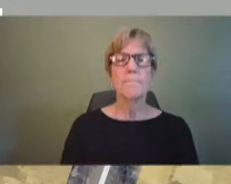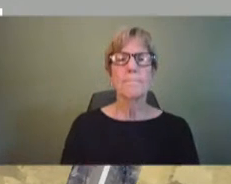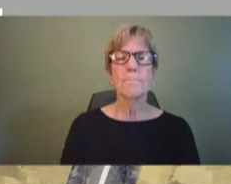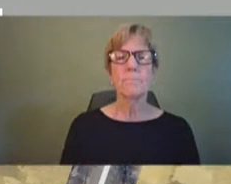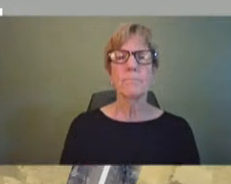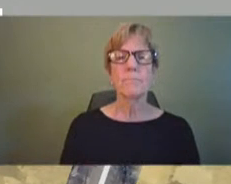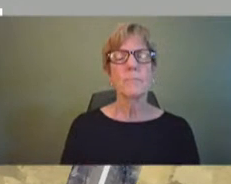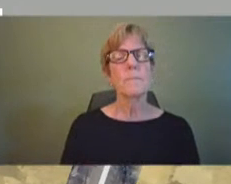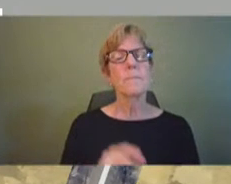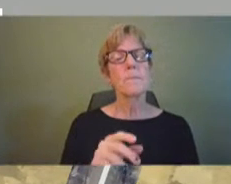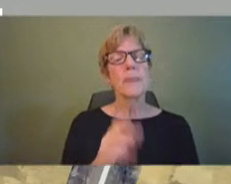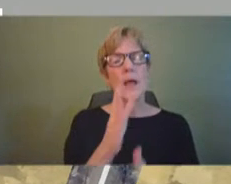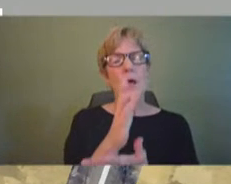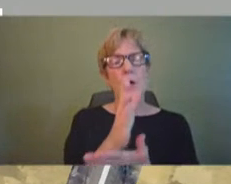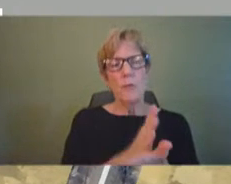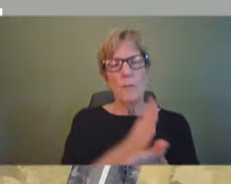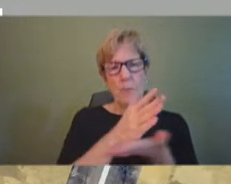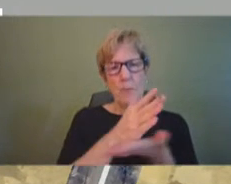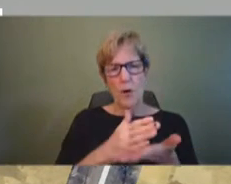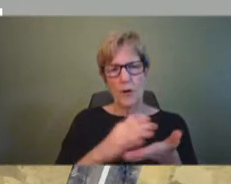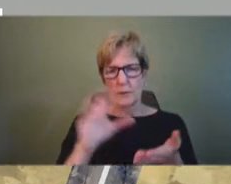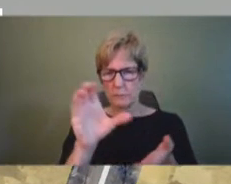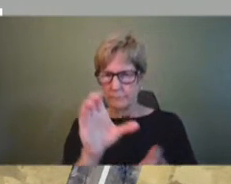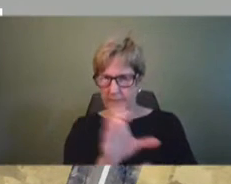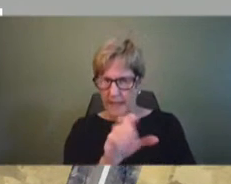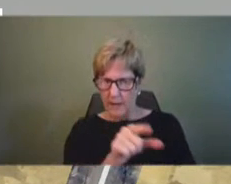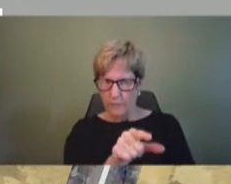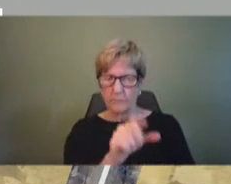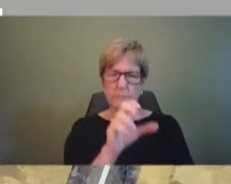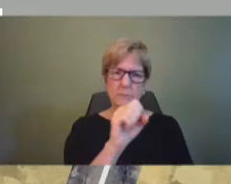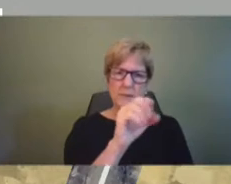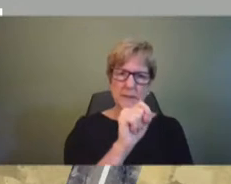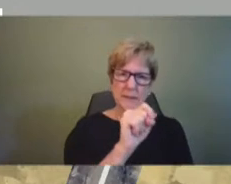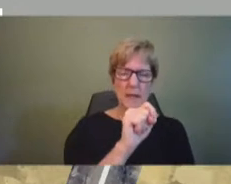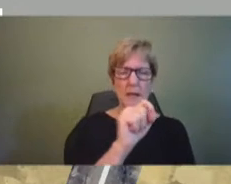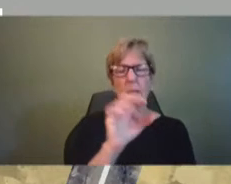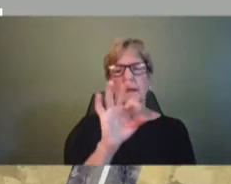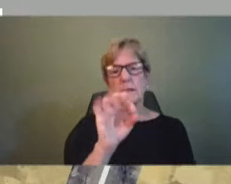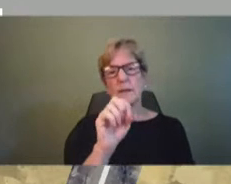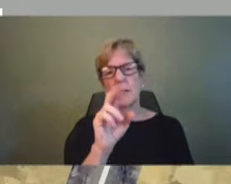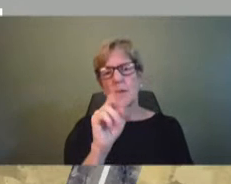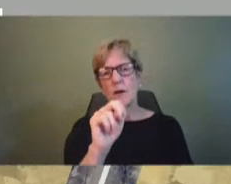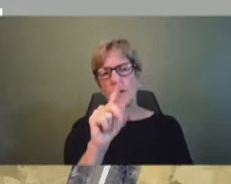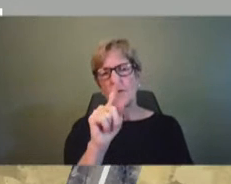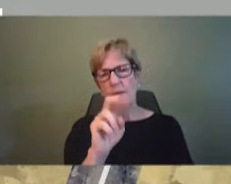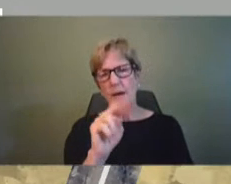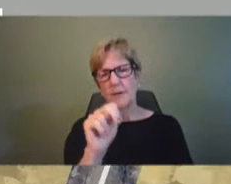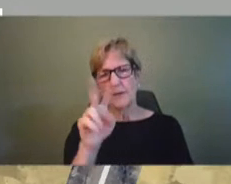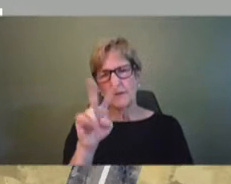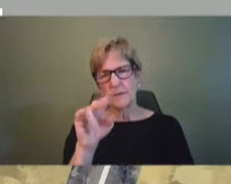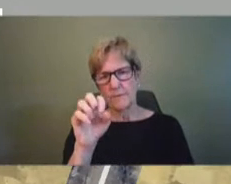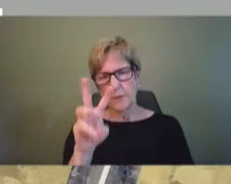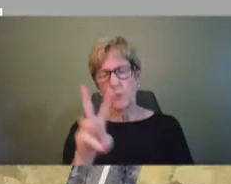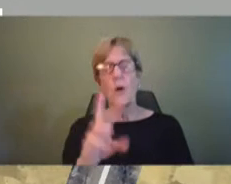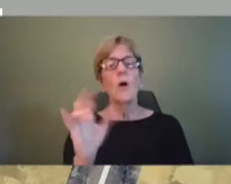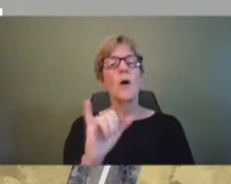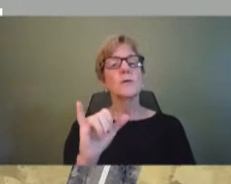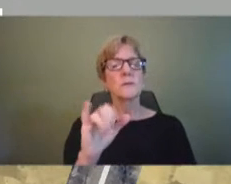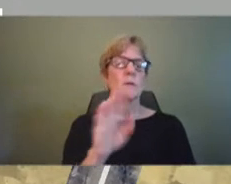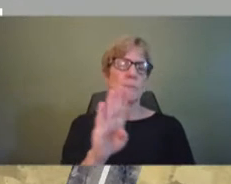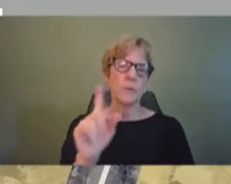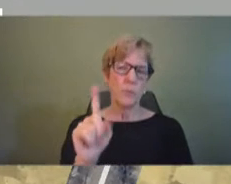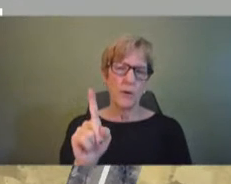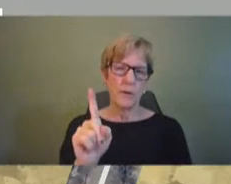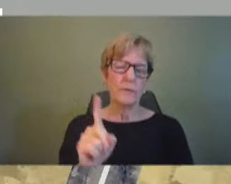the parcels that are just kind of down from this between Scot AV and Fountain View are also uh Zone known conventionally B1 which is the